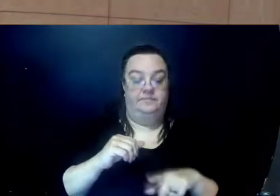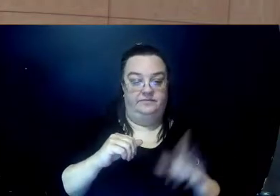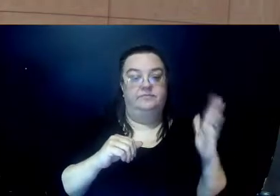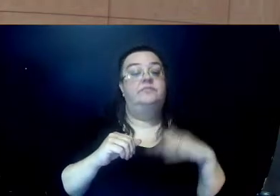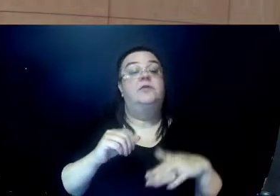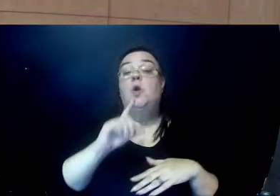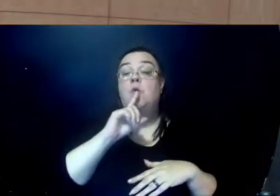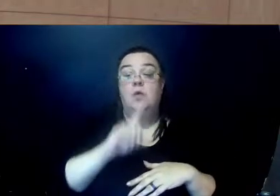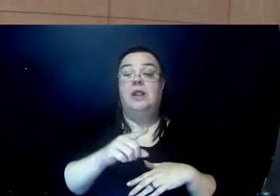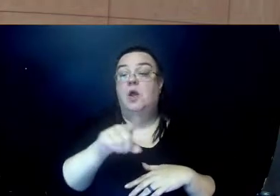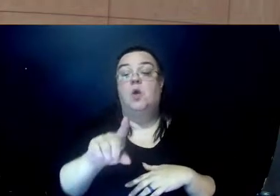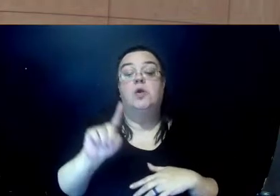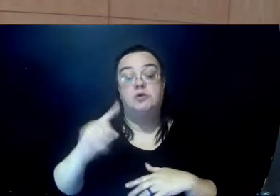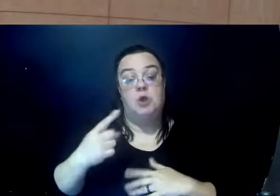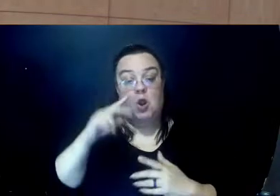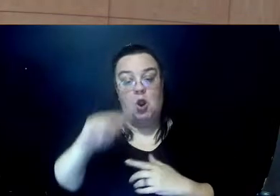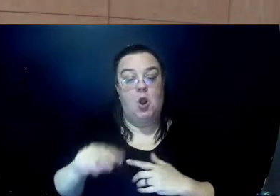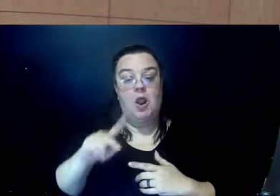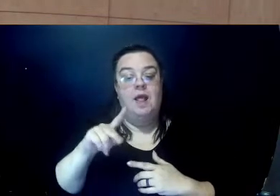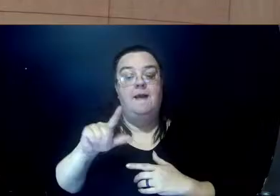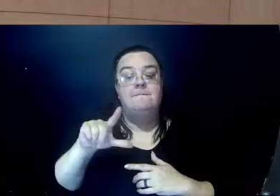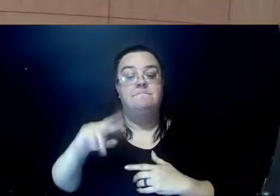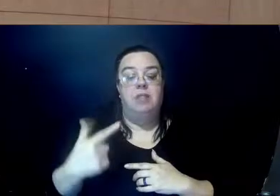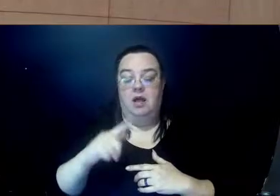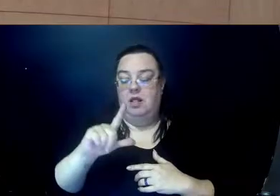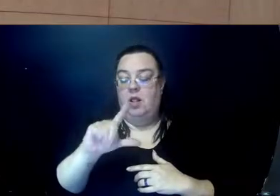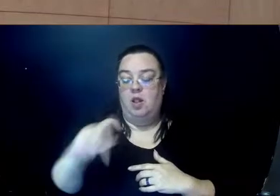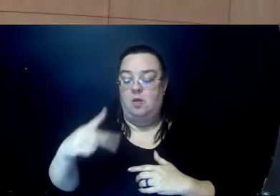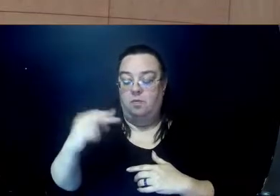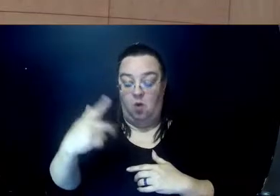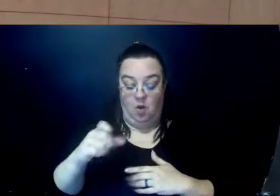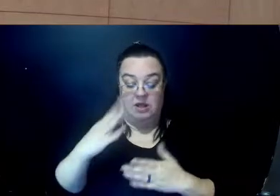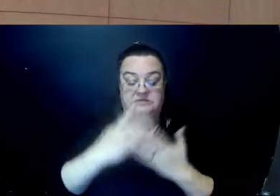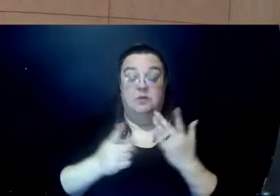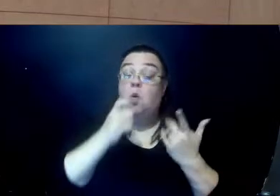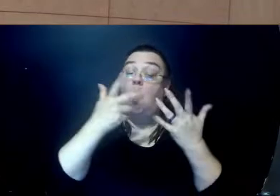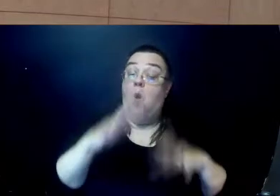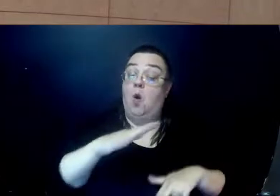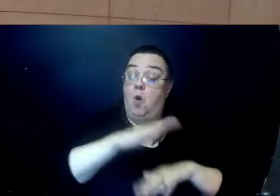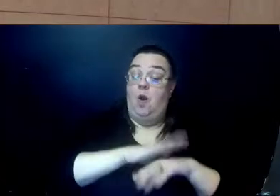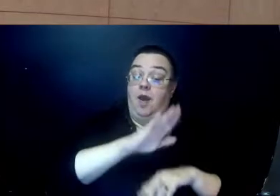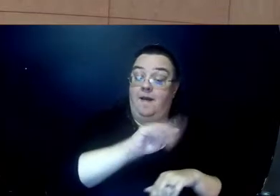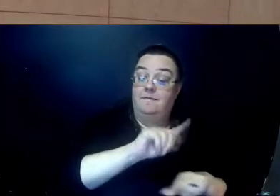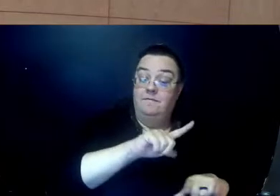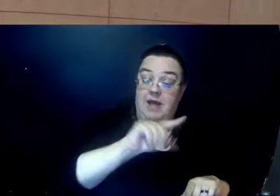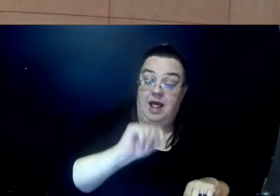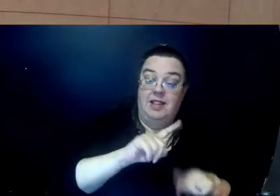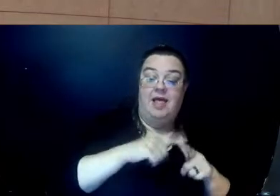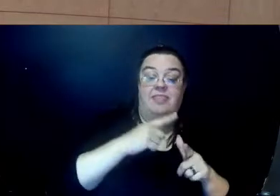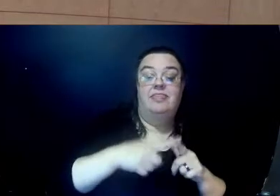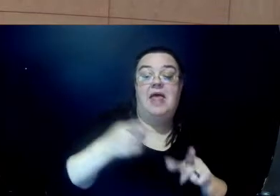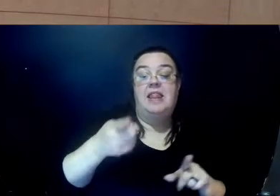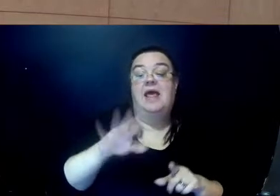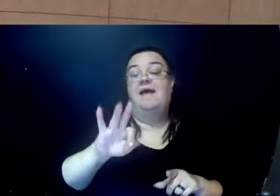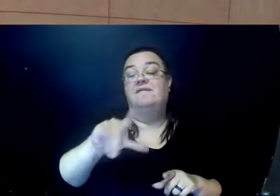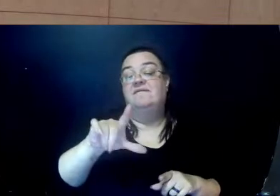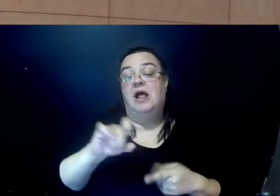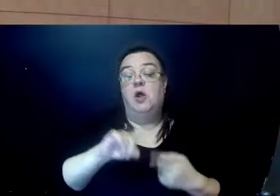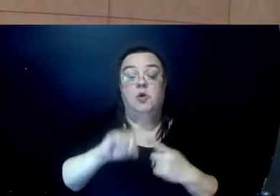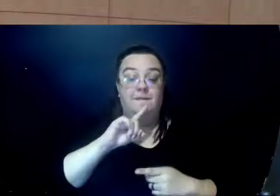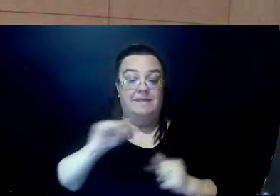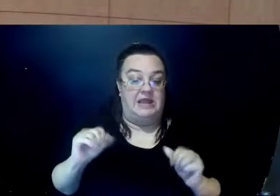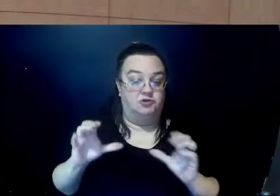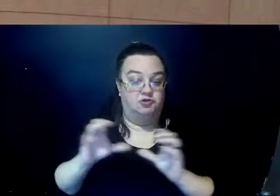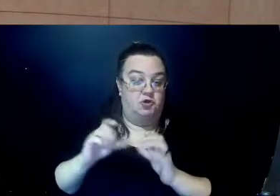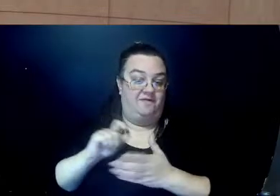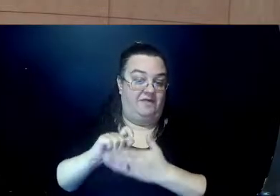So really, we're just looking to plug the loophole of someone who is already on the ballot and then filing to be a certified